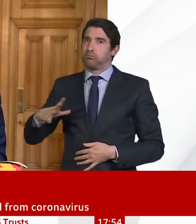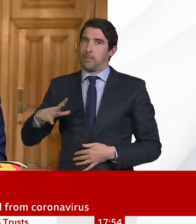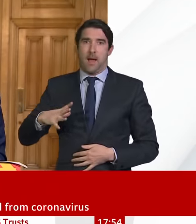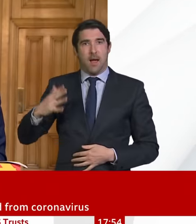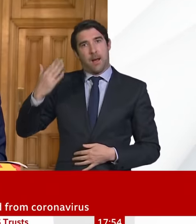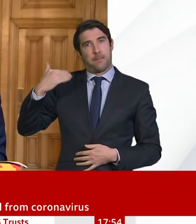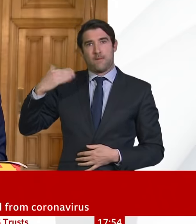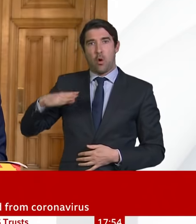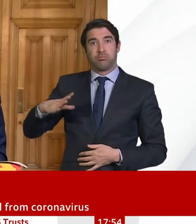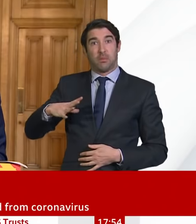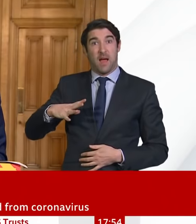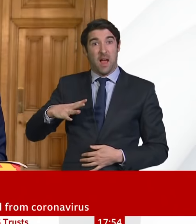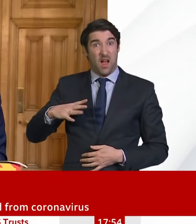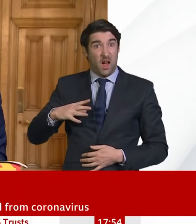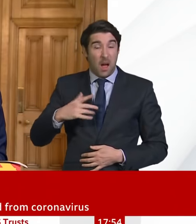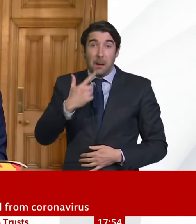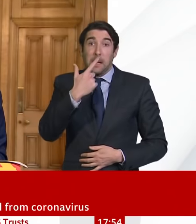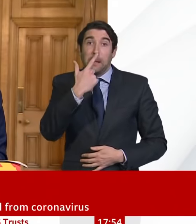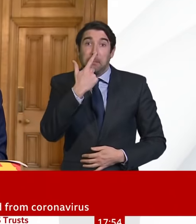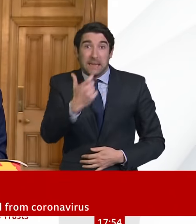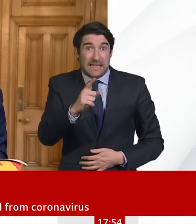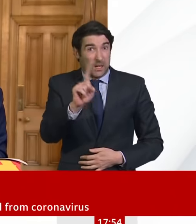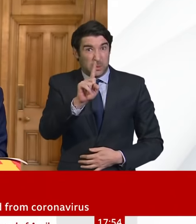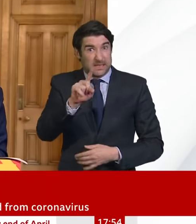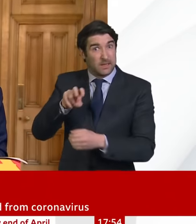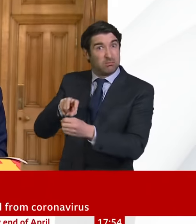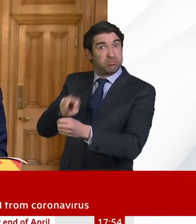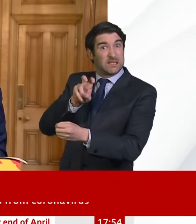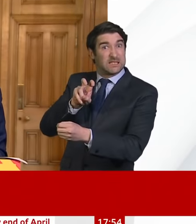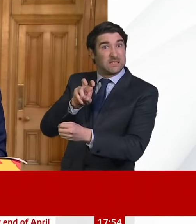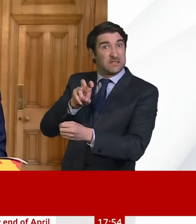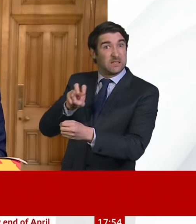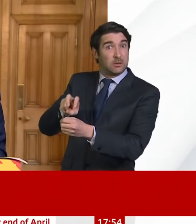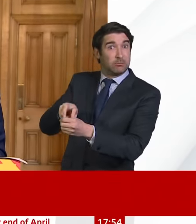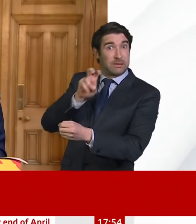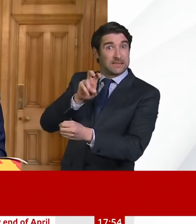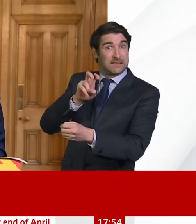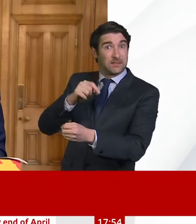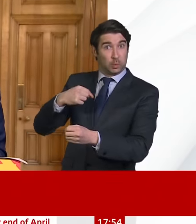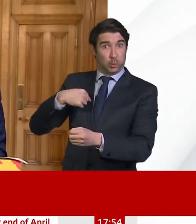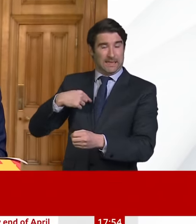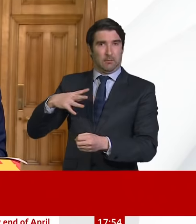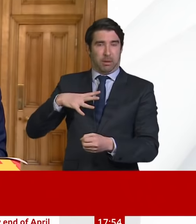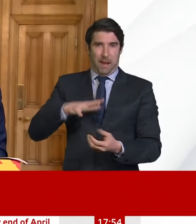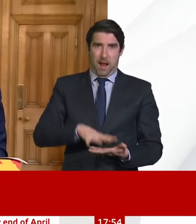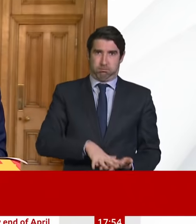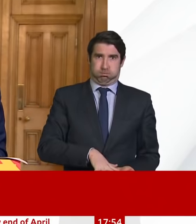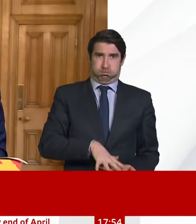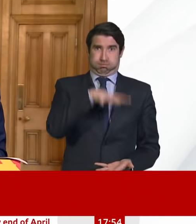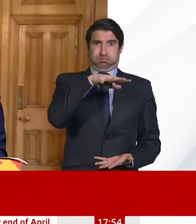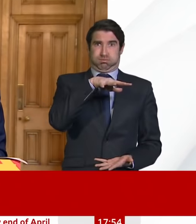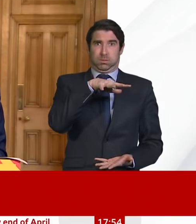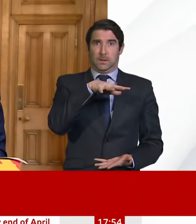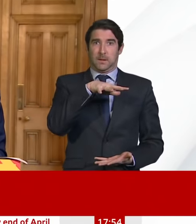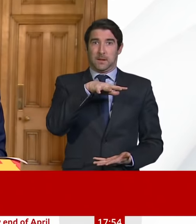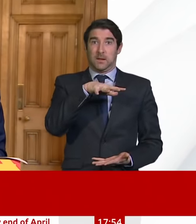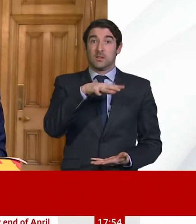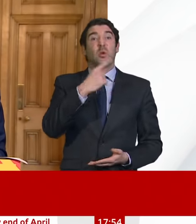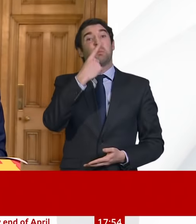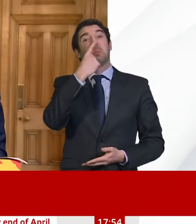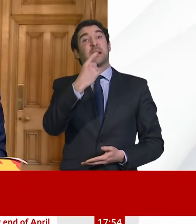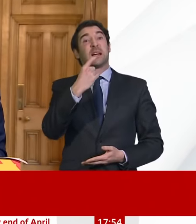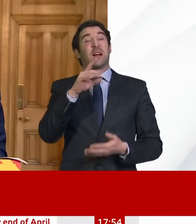a no-deal Brexit, and we keep them constantly under review. In fact, I took a meeting on this